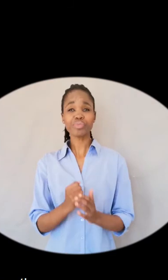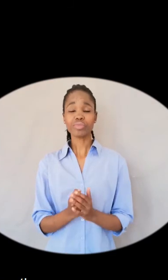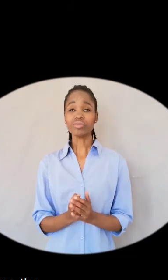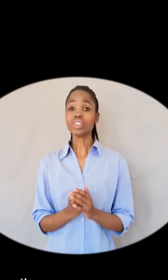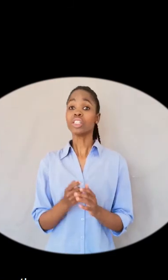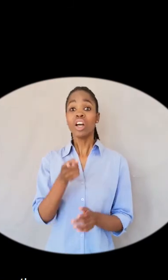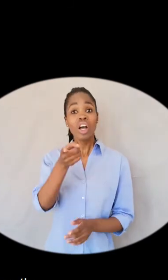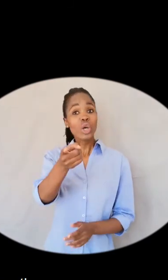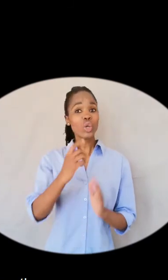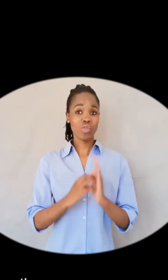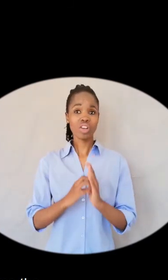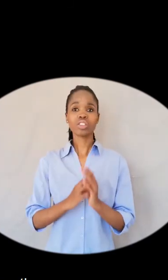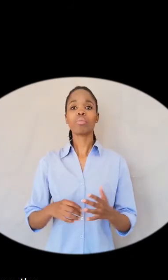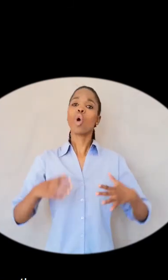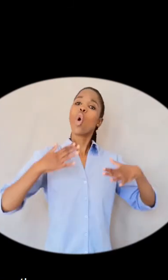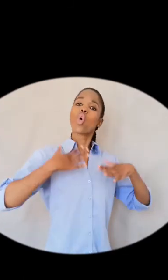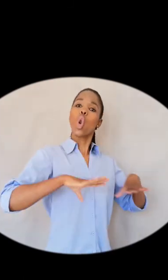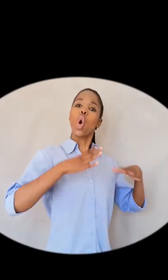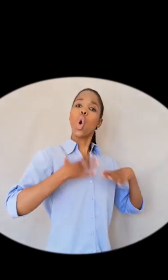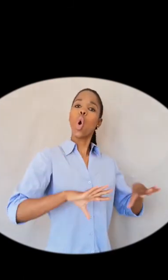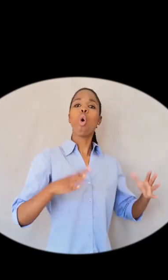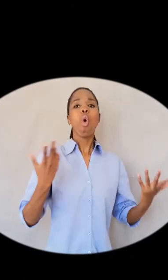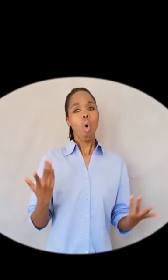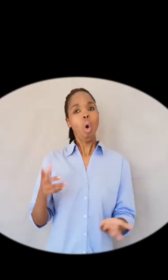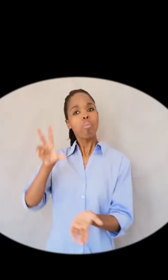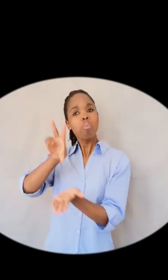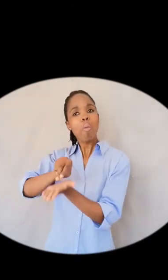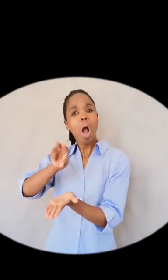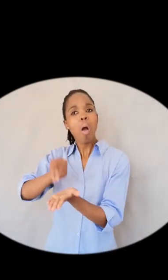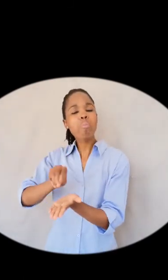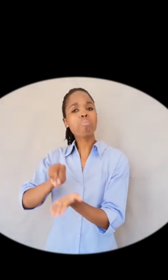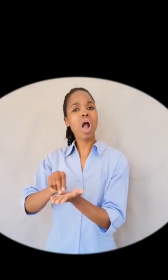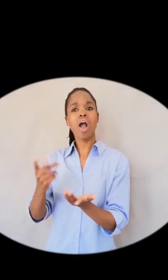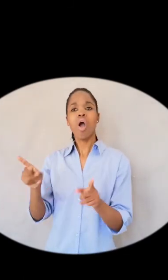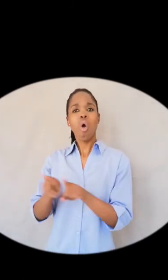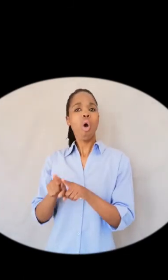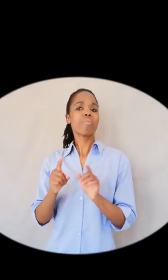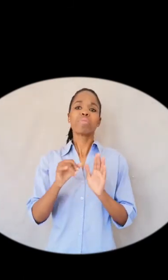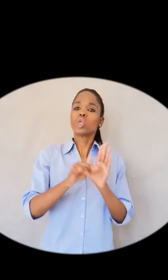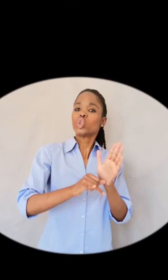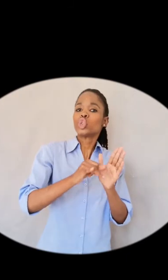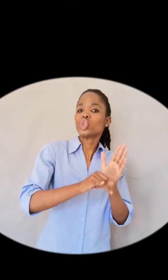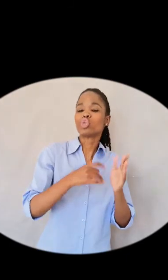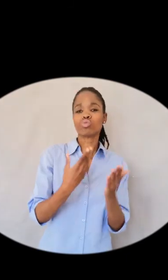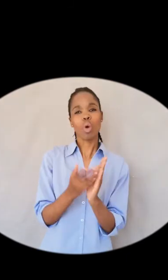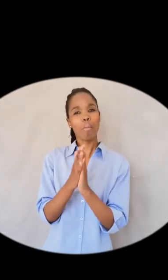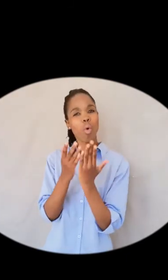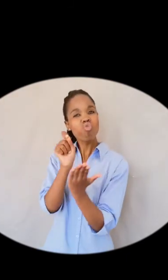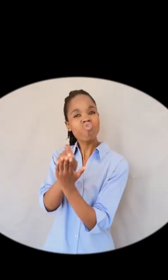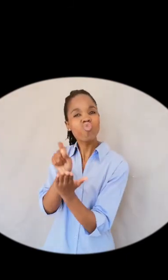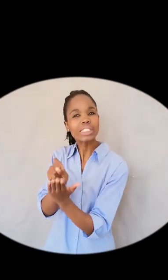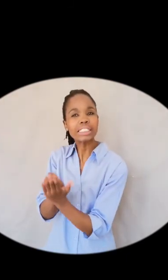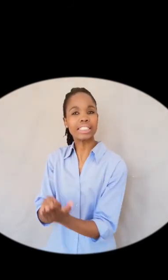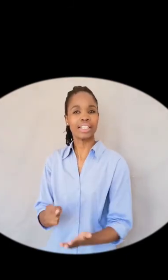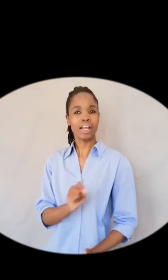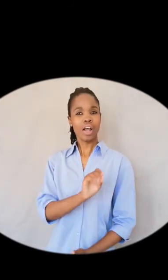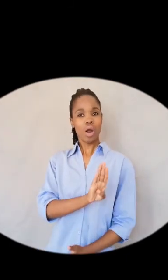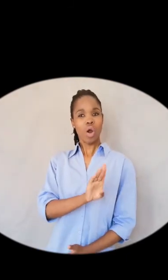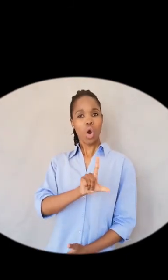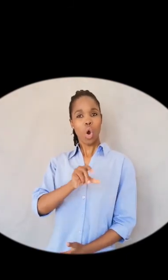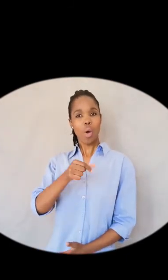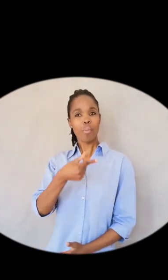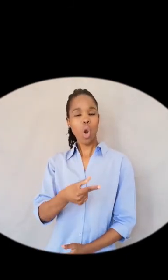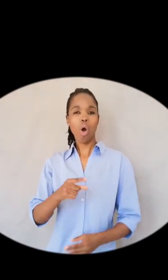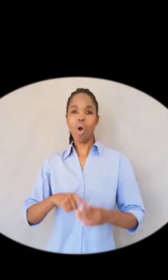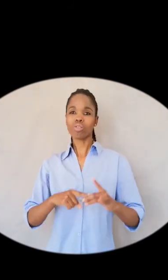to consume the content that South Africans are making in podcasts, in YouTube, in written, in blogs, in Instagram, whatever it